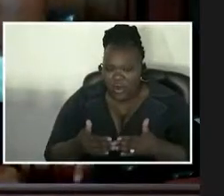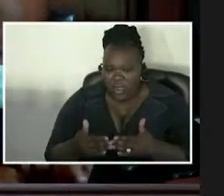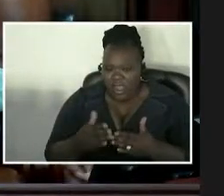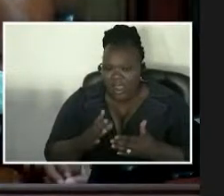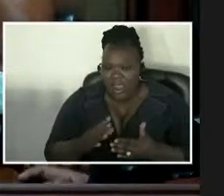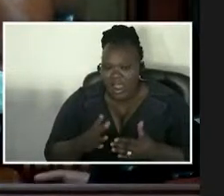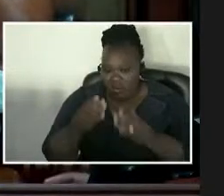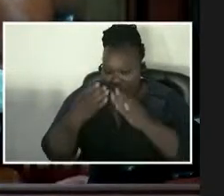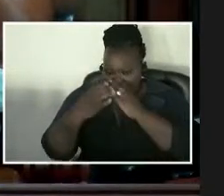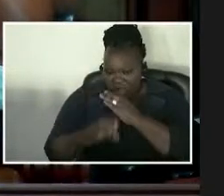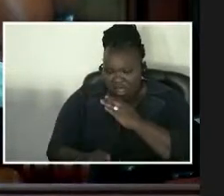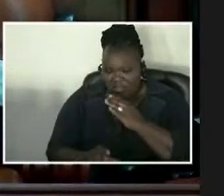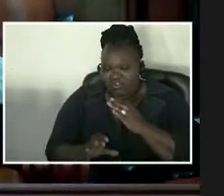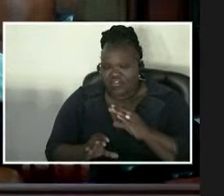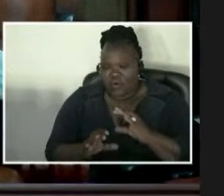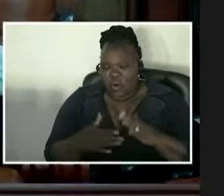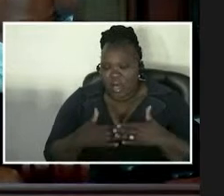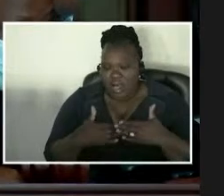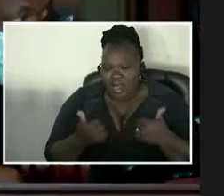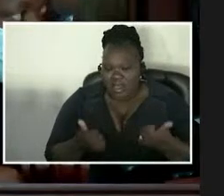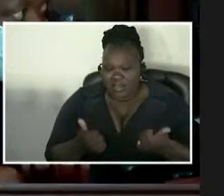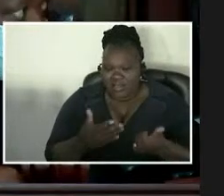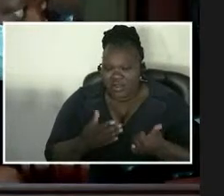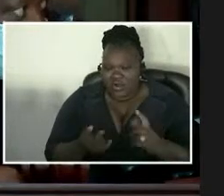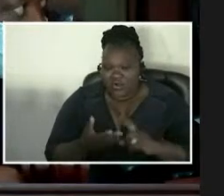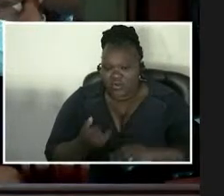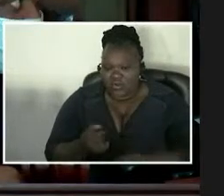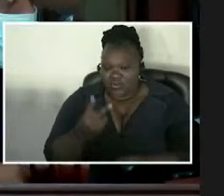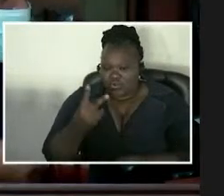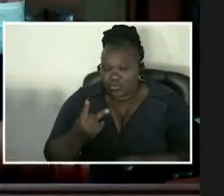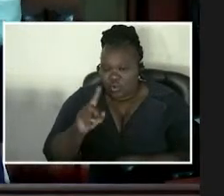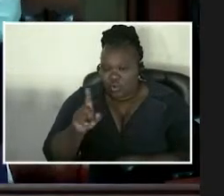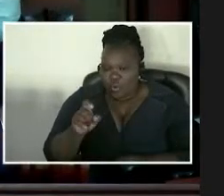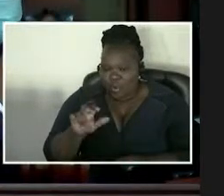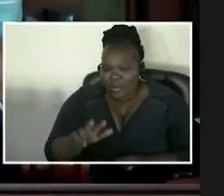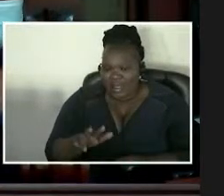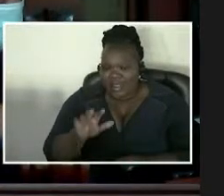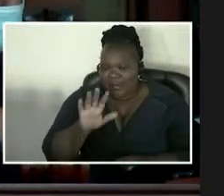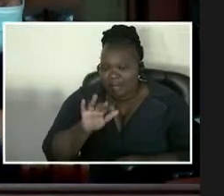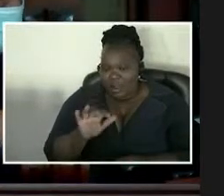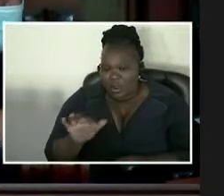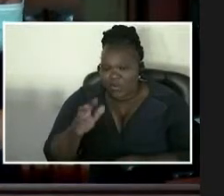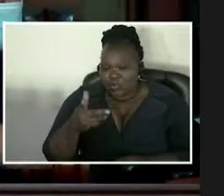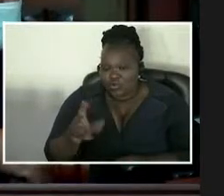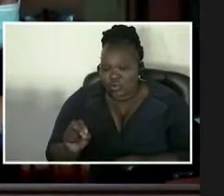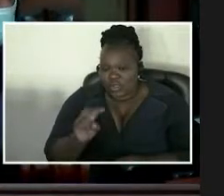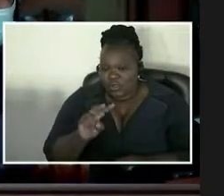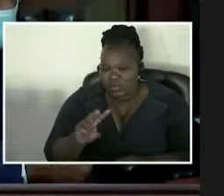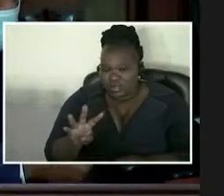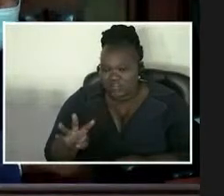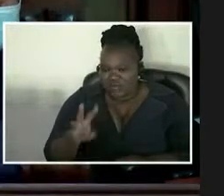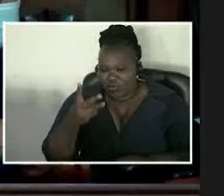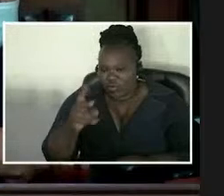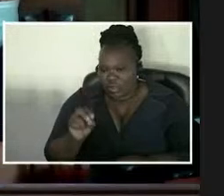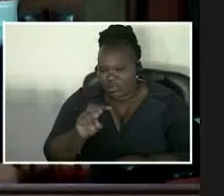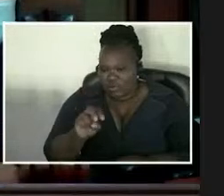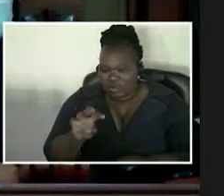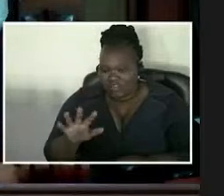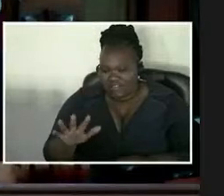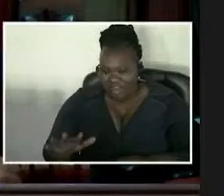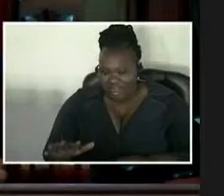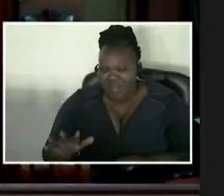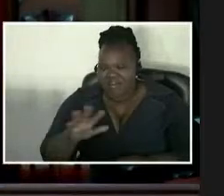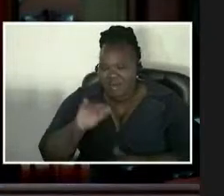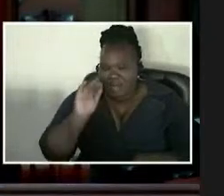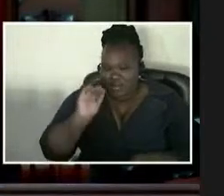maybe which is envisaged to reach 2.8 billion by 2024-2025 and needs restructuring to reduce